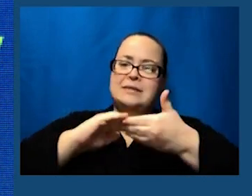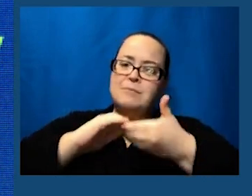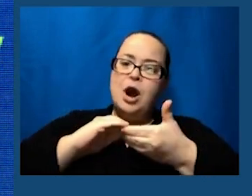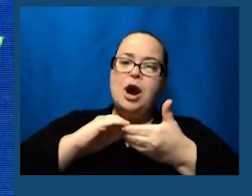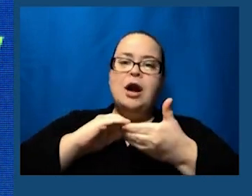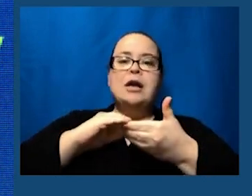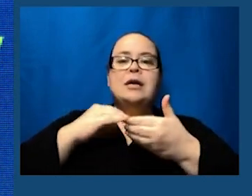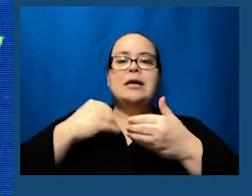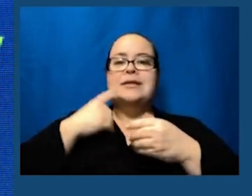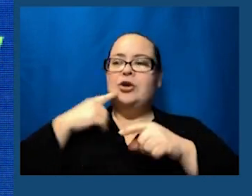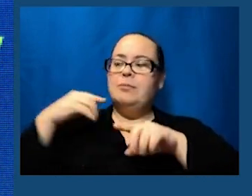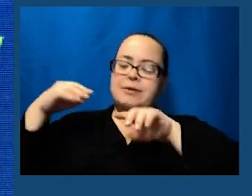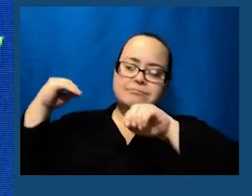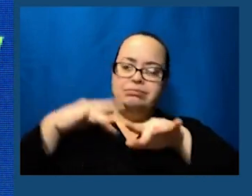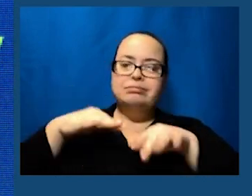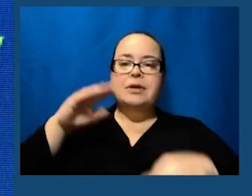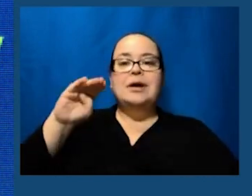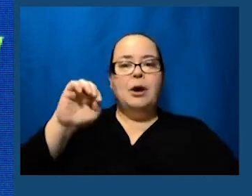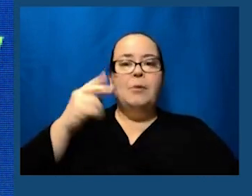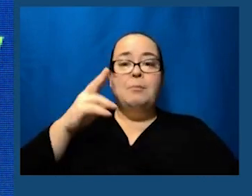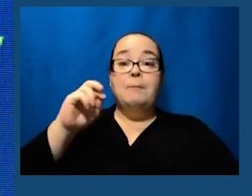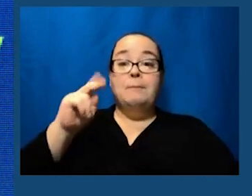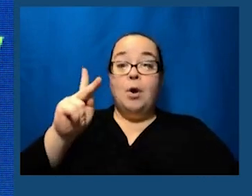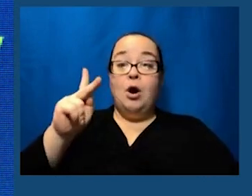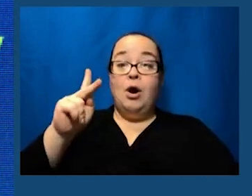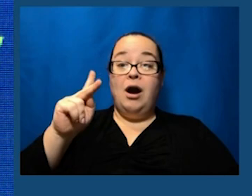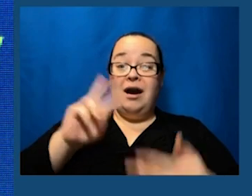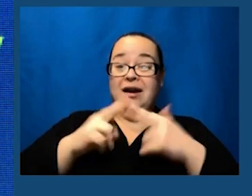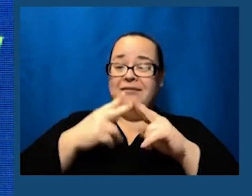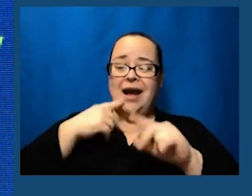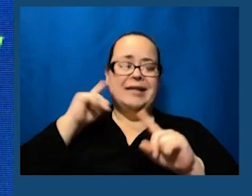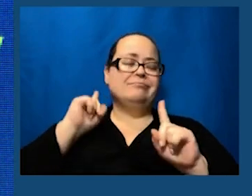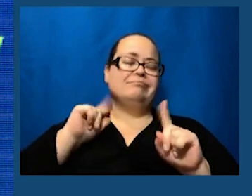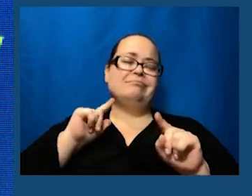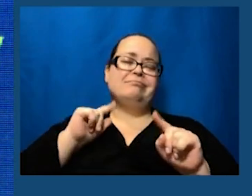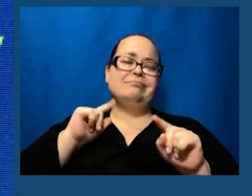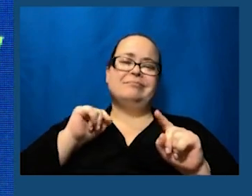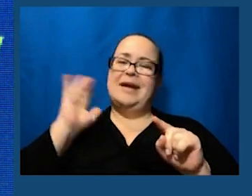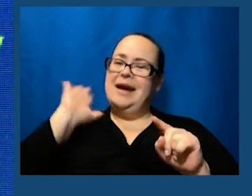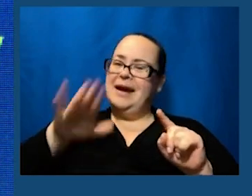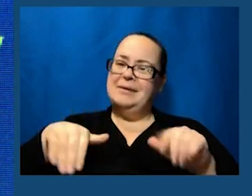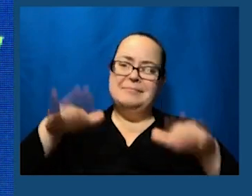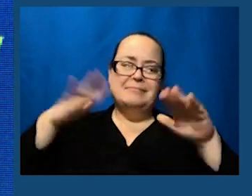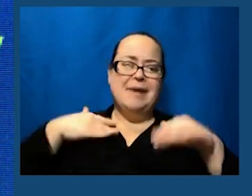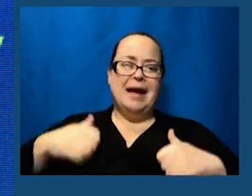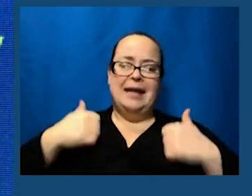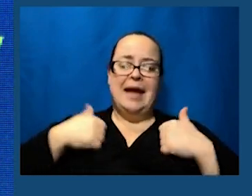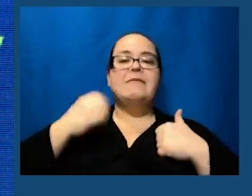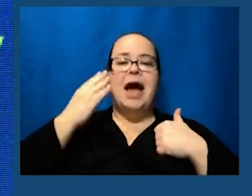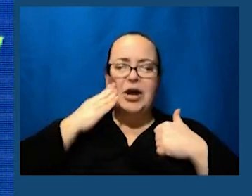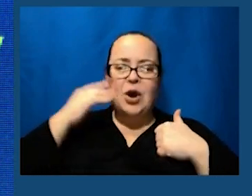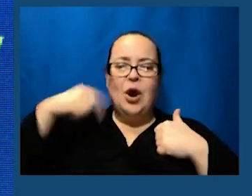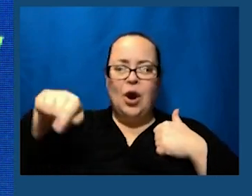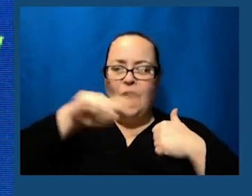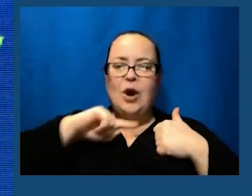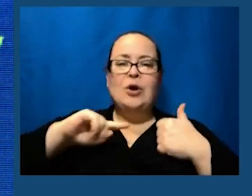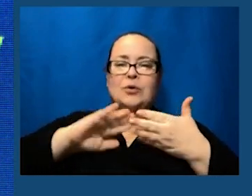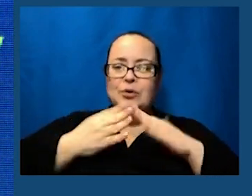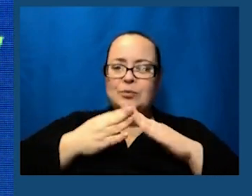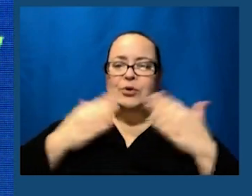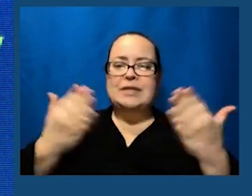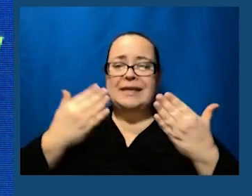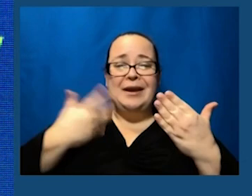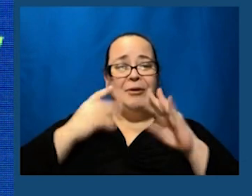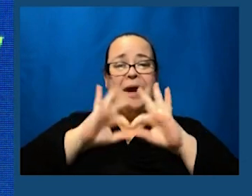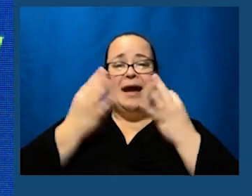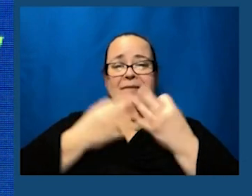Mohawk Valley most of my entire life. I know these communities personally. My family used to come here and travel through